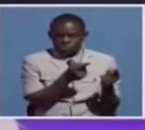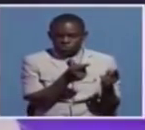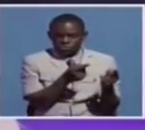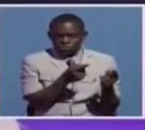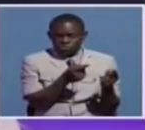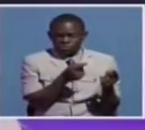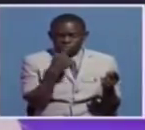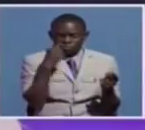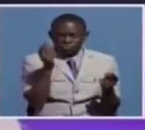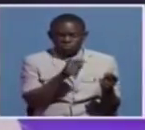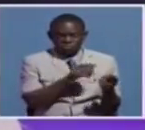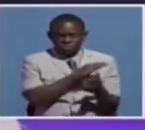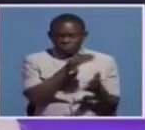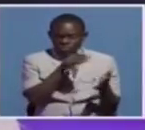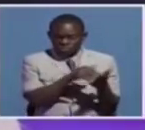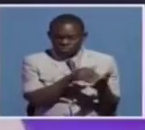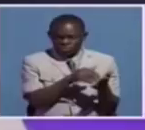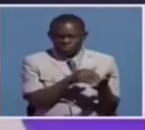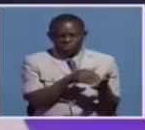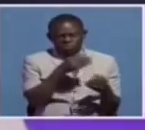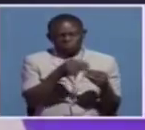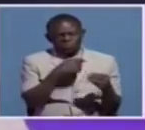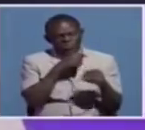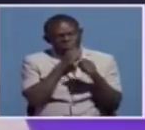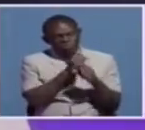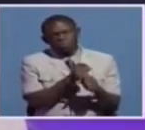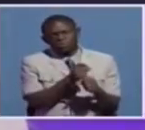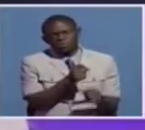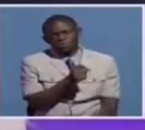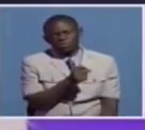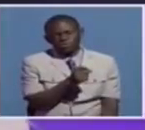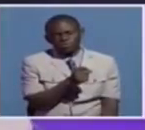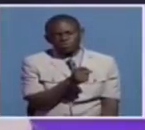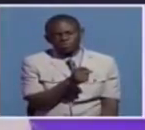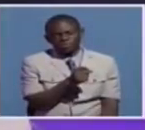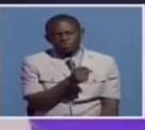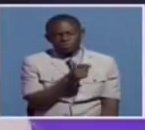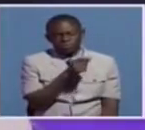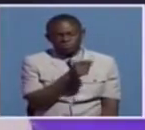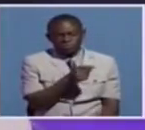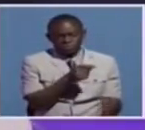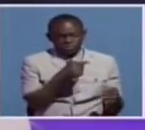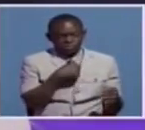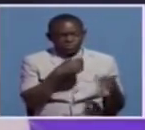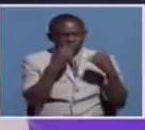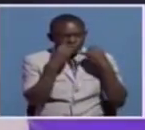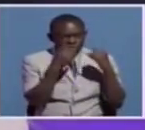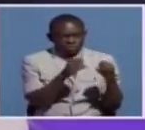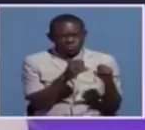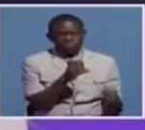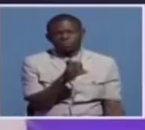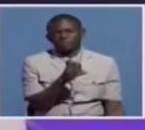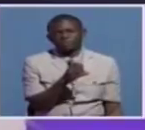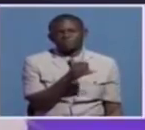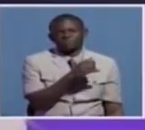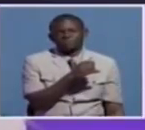old. By then. No doubt. Yes, so we strategized on what to do. We informed him, and I remember after the ministers, late